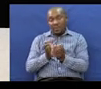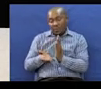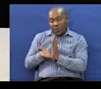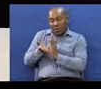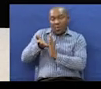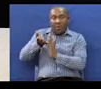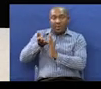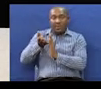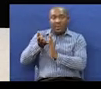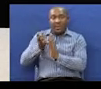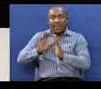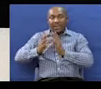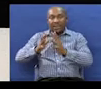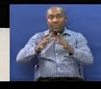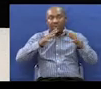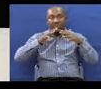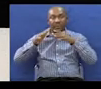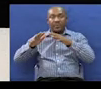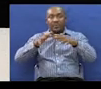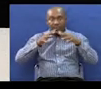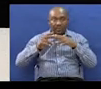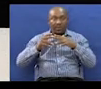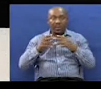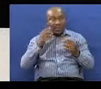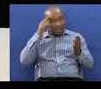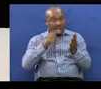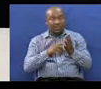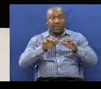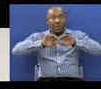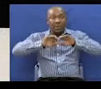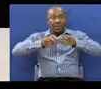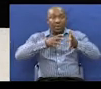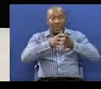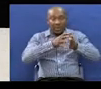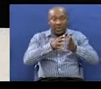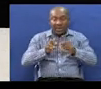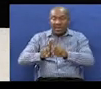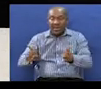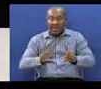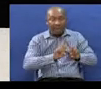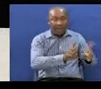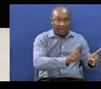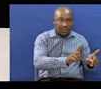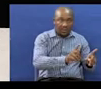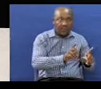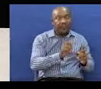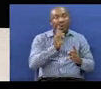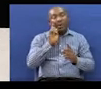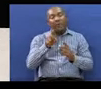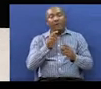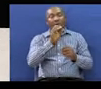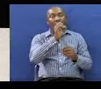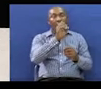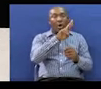you meet a question that requires you to explain the differences between ordinary air and the oxygen gas,